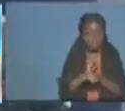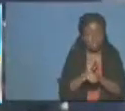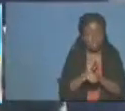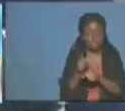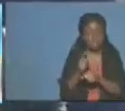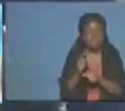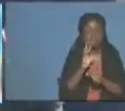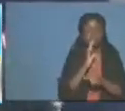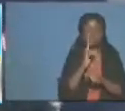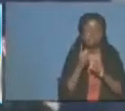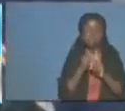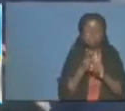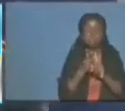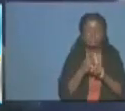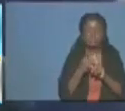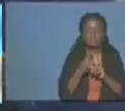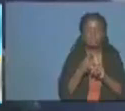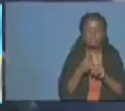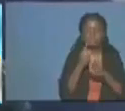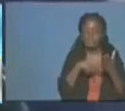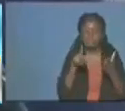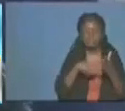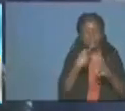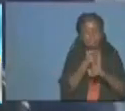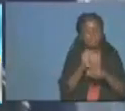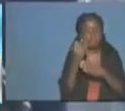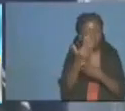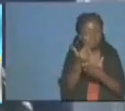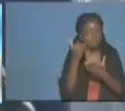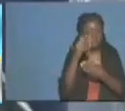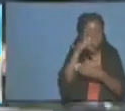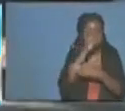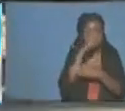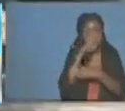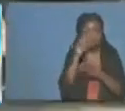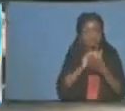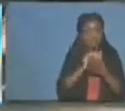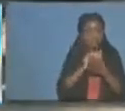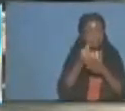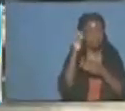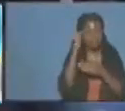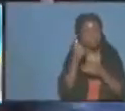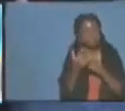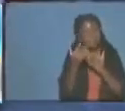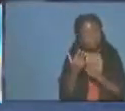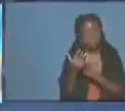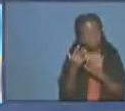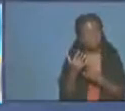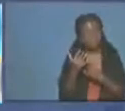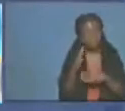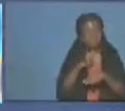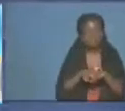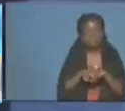addressed criticism from former Prime Minister, the Most Honourable Dr. Hubert Minnis, that government is pandering on the issue of eradicating the unregulated